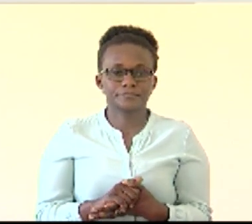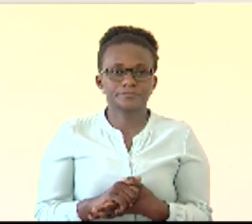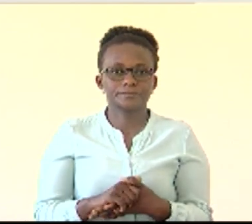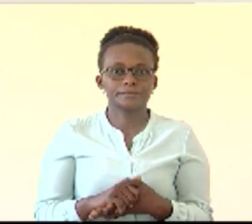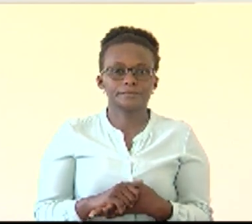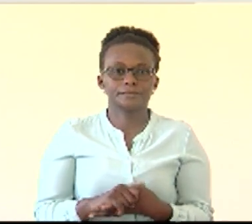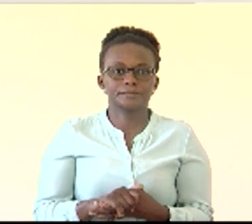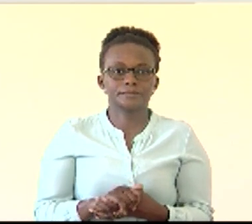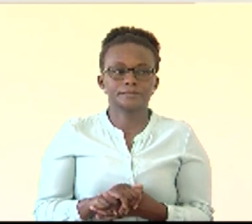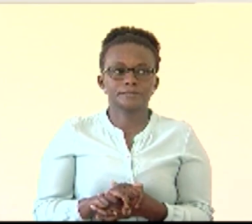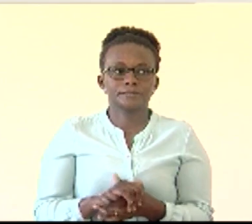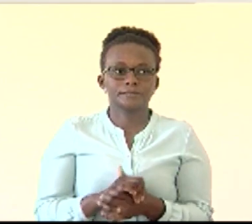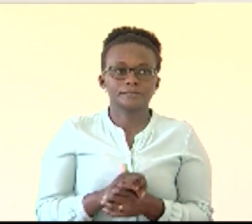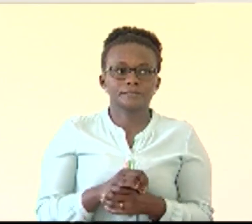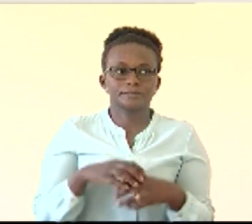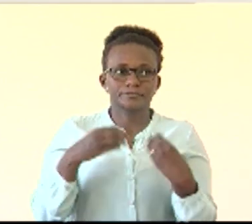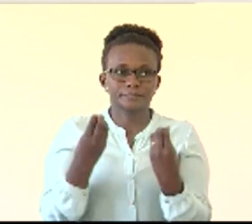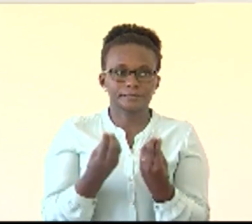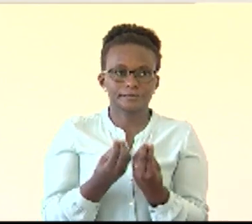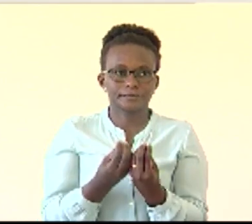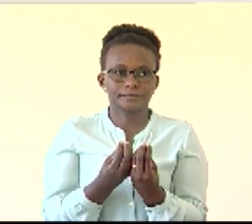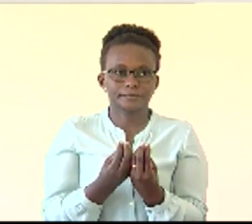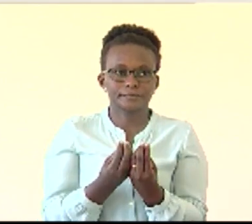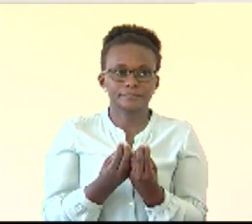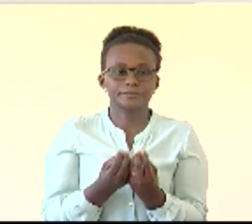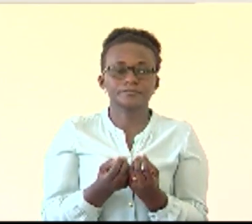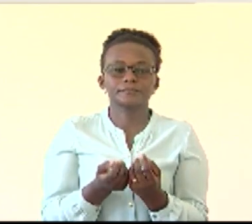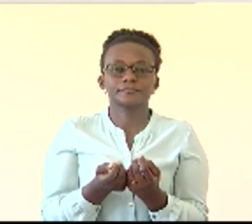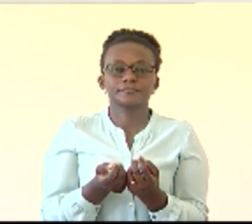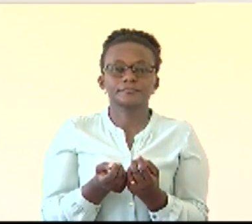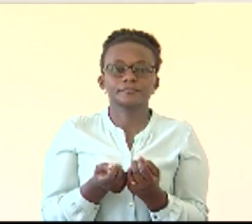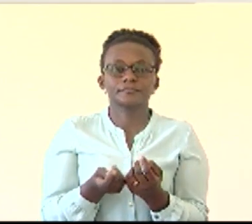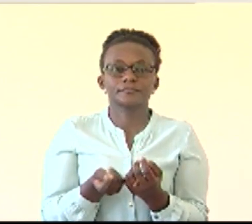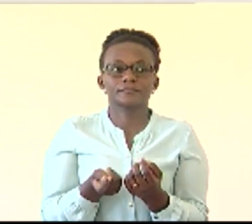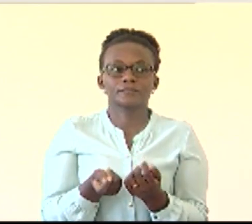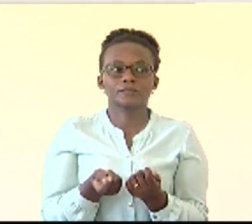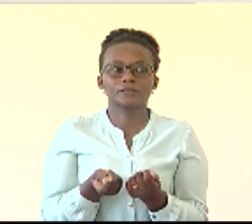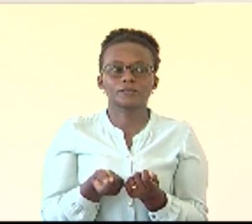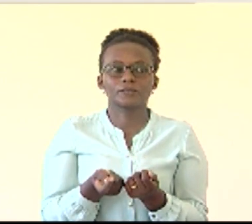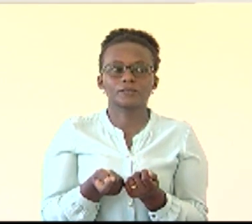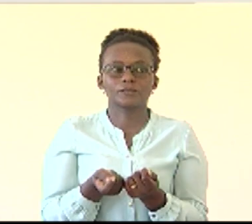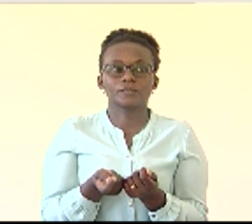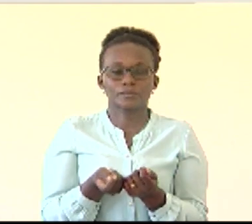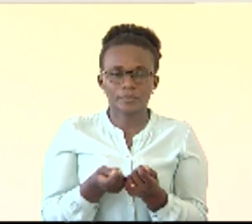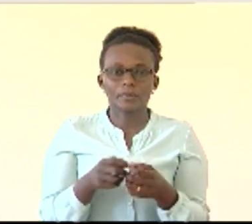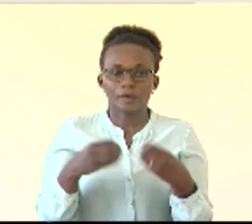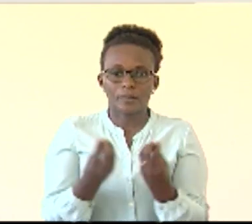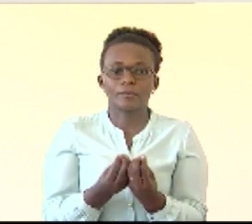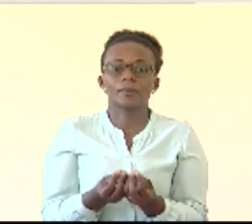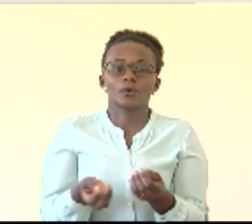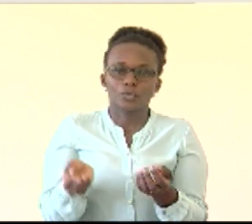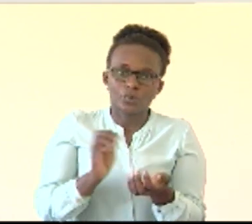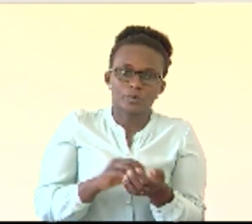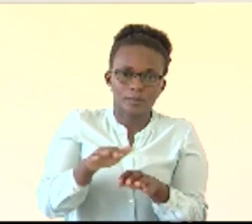electroplating means. And if I can remind you, we mentioned about the coating of the metal